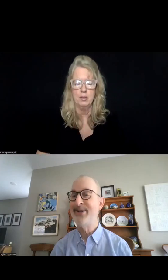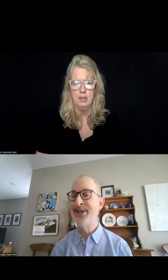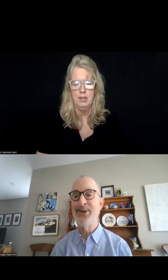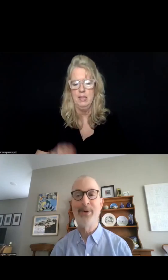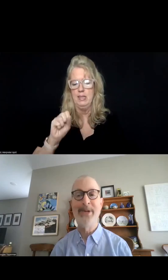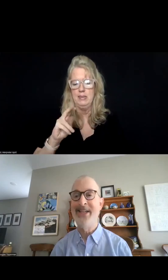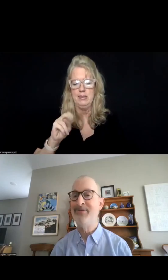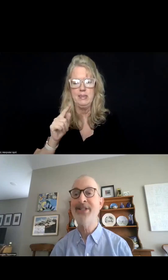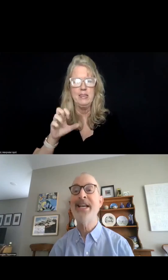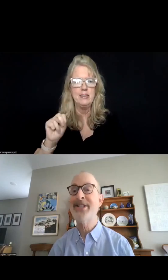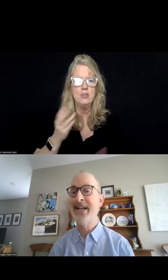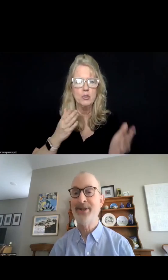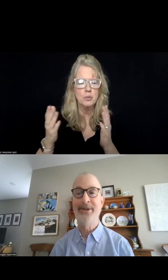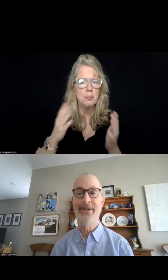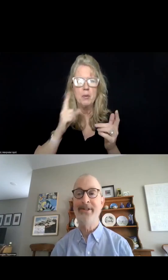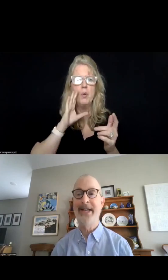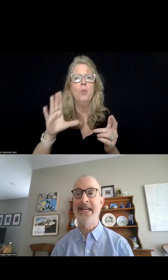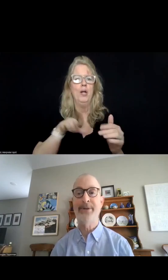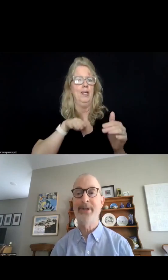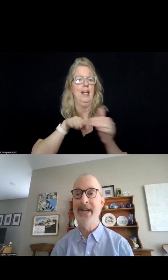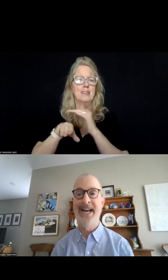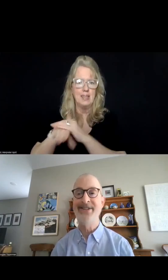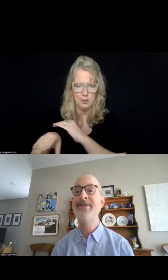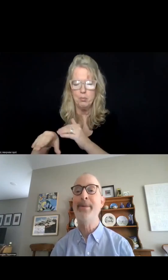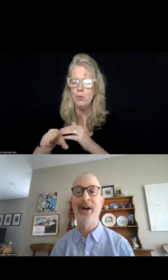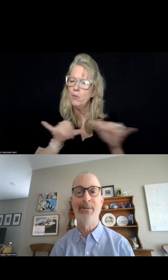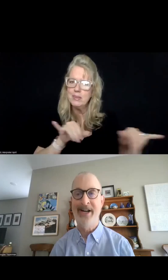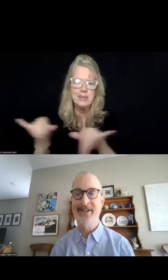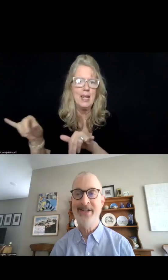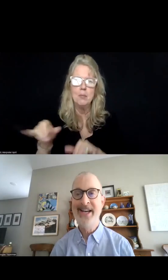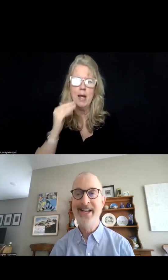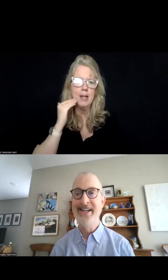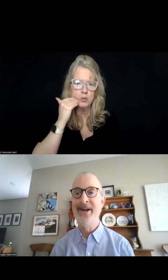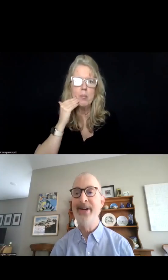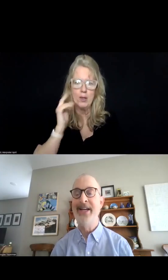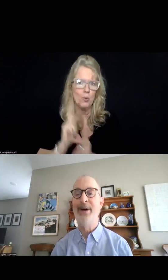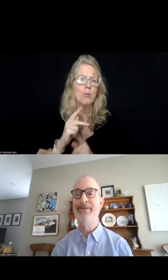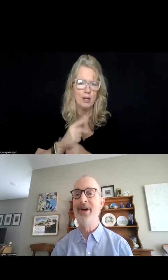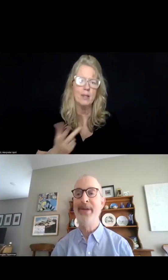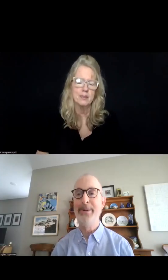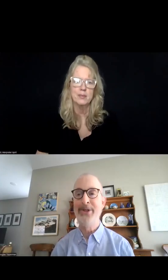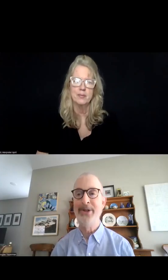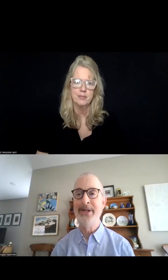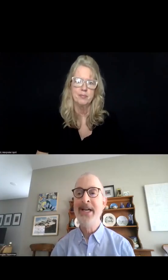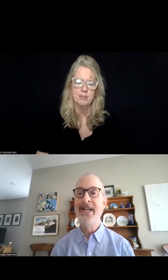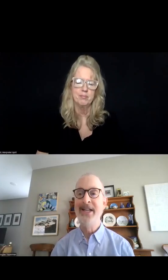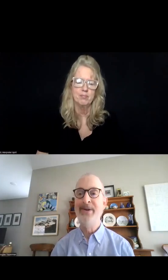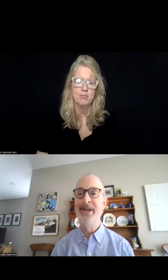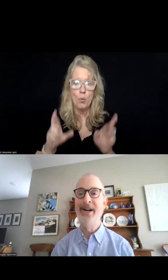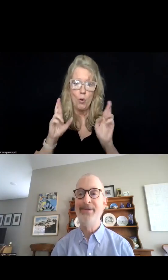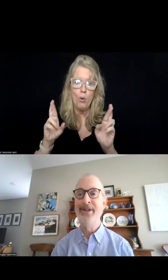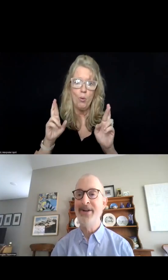cessation services would be just as accessible as tobacco products, and I would hope that would be true,